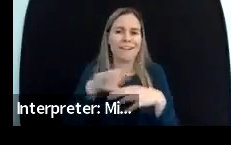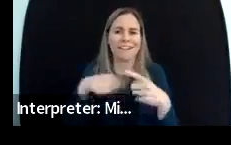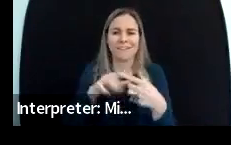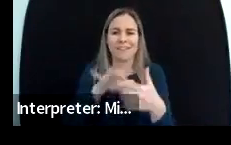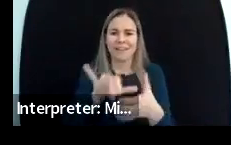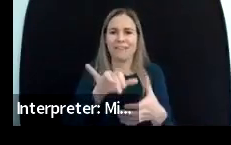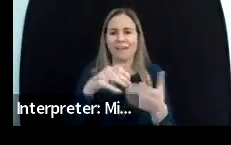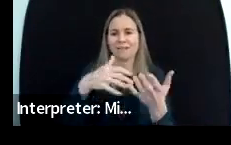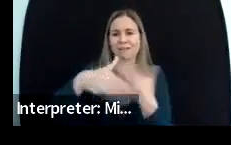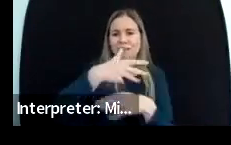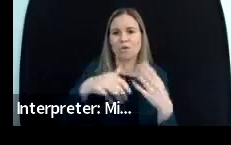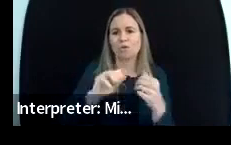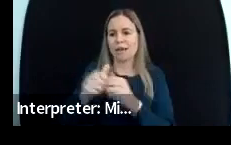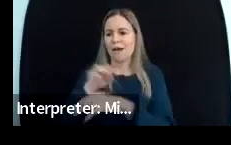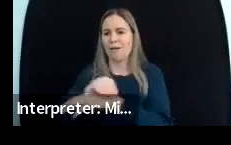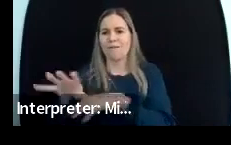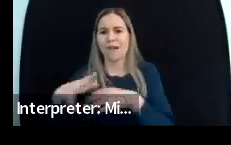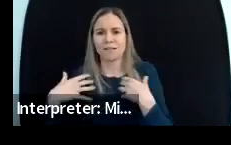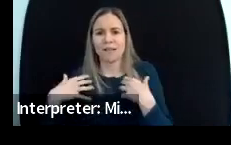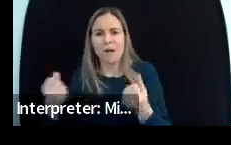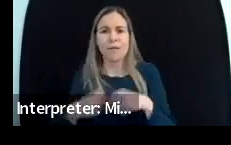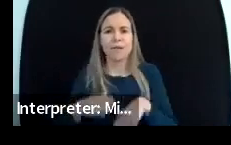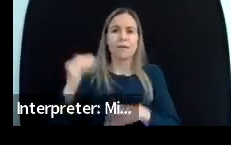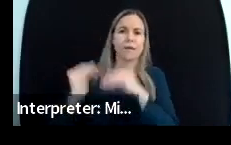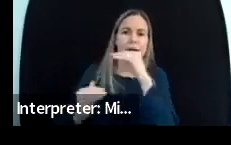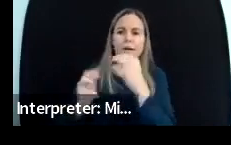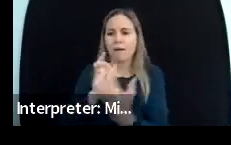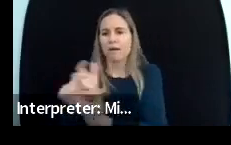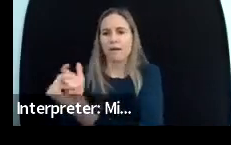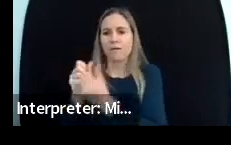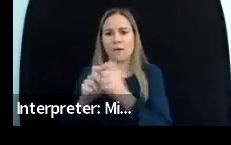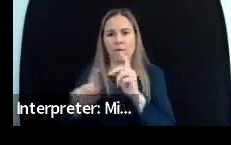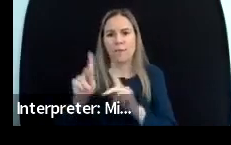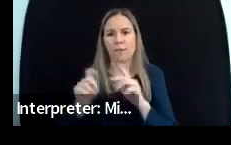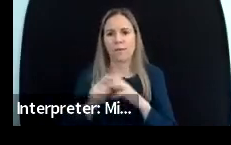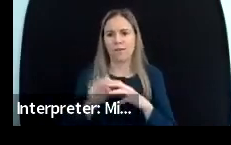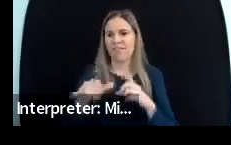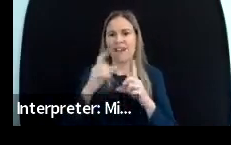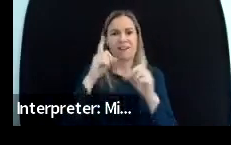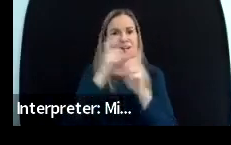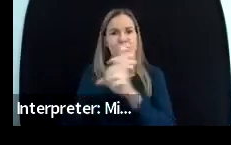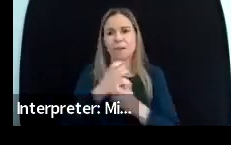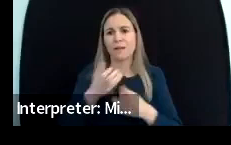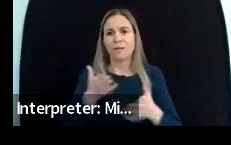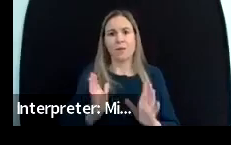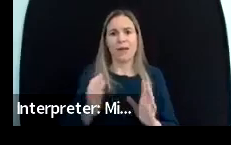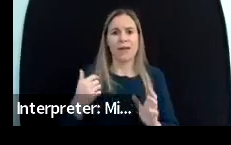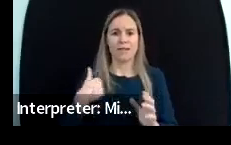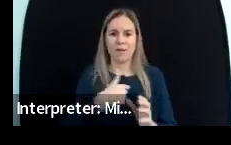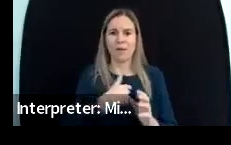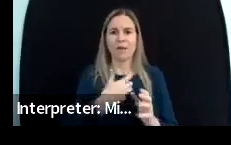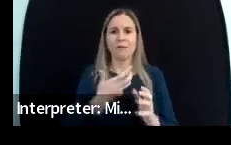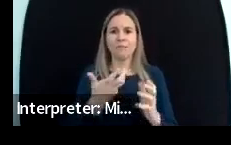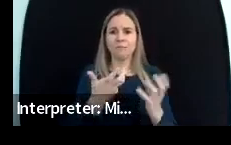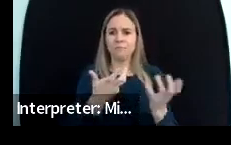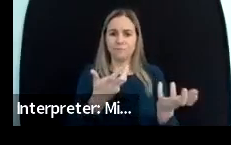social determinants of health and how that relates to health equity and inequities and the complicated way that these pieces just come